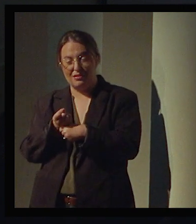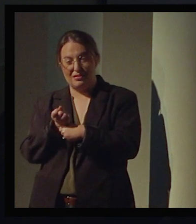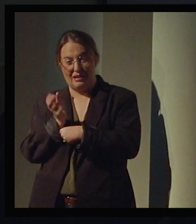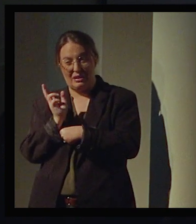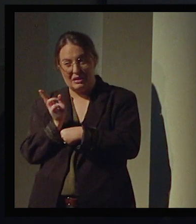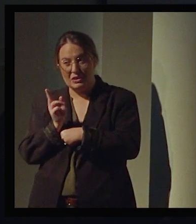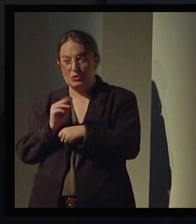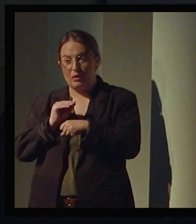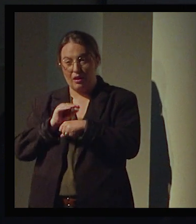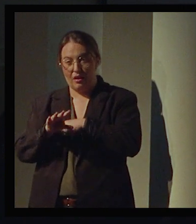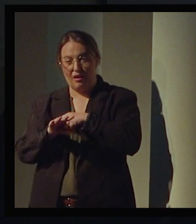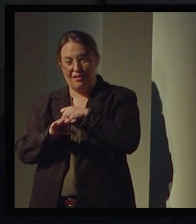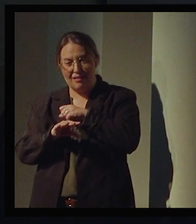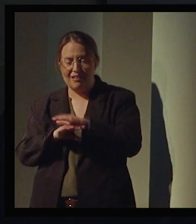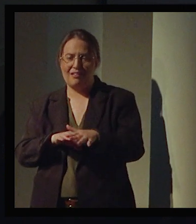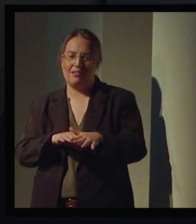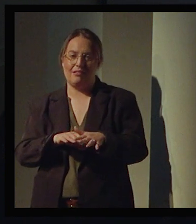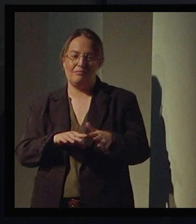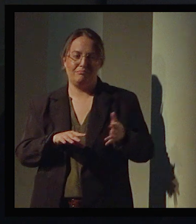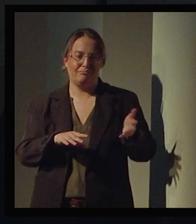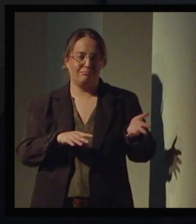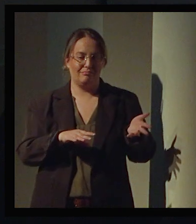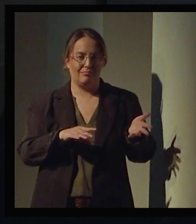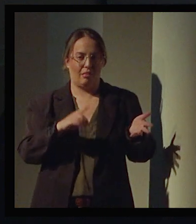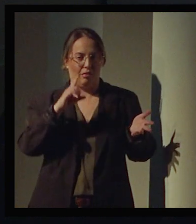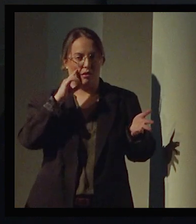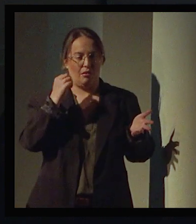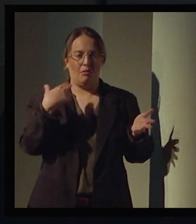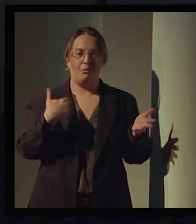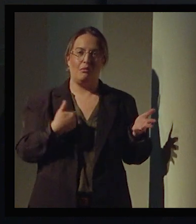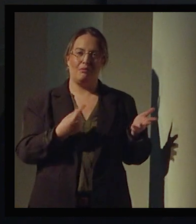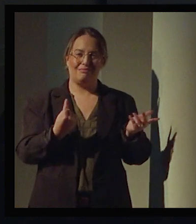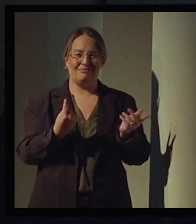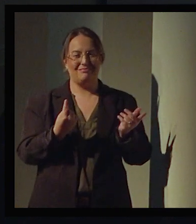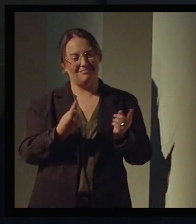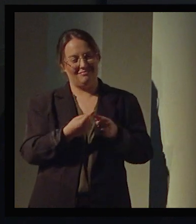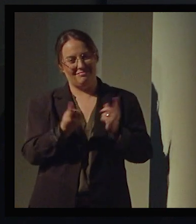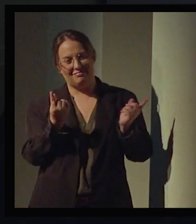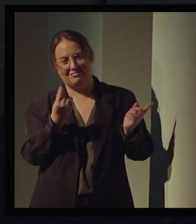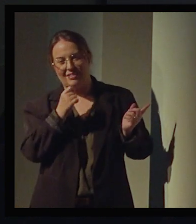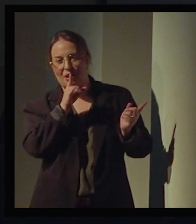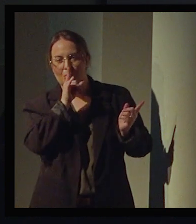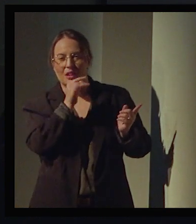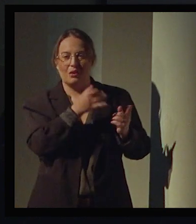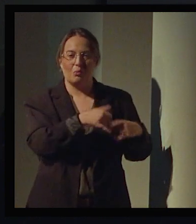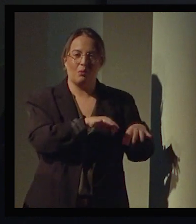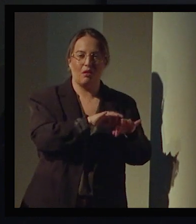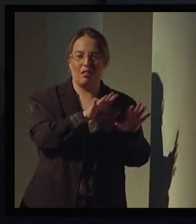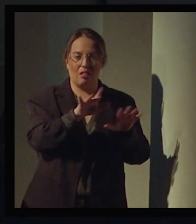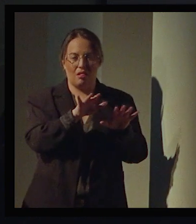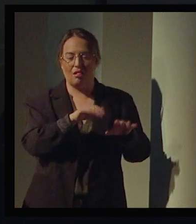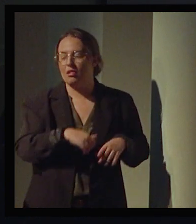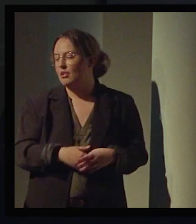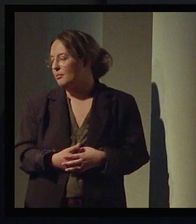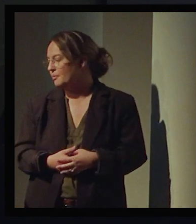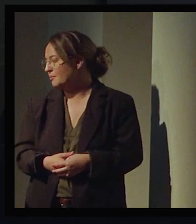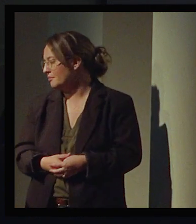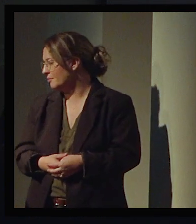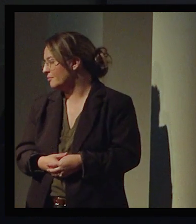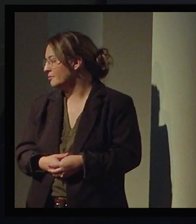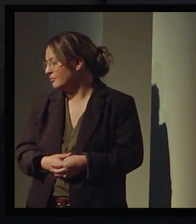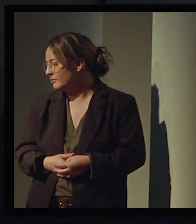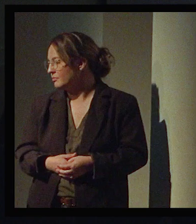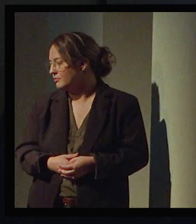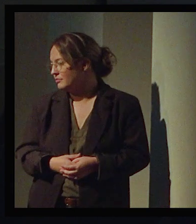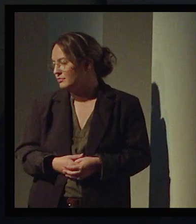and Morisot were manipulating their paints, revealing and reveling in its materiality and as a visible trace of their